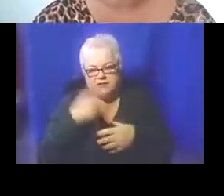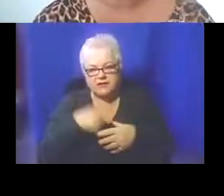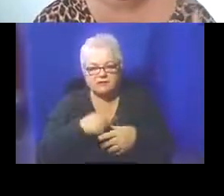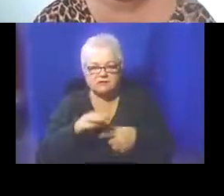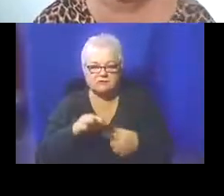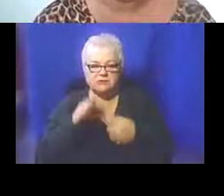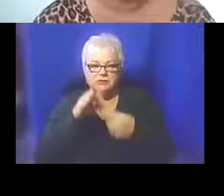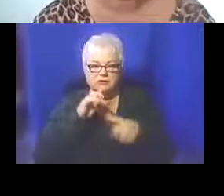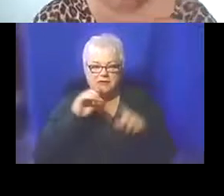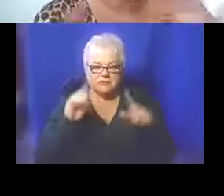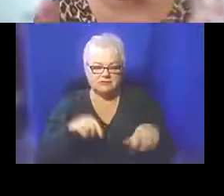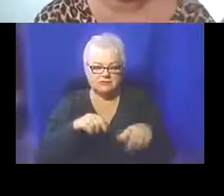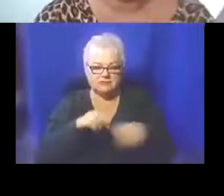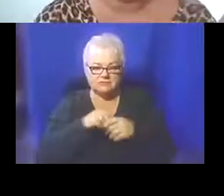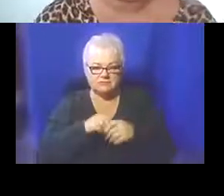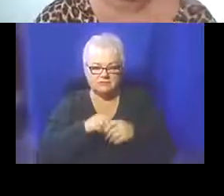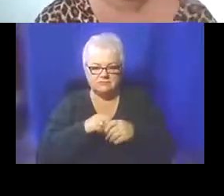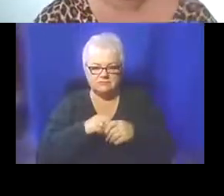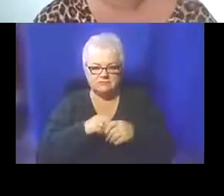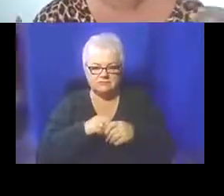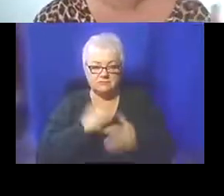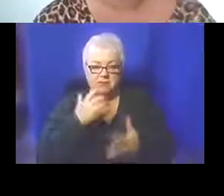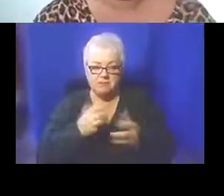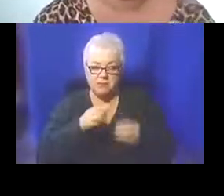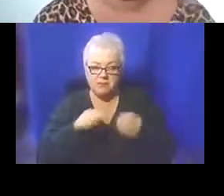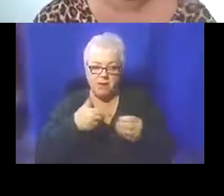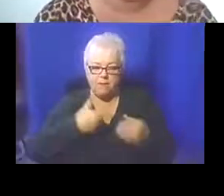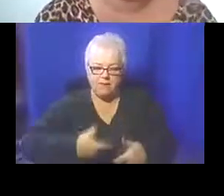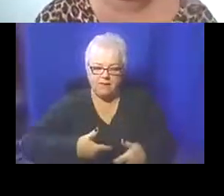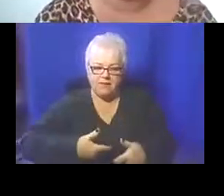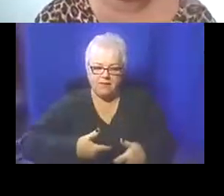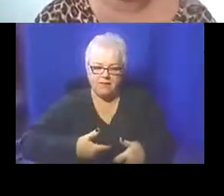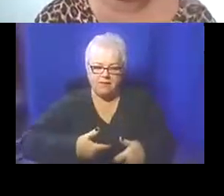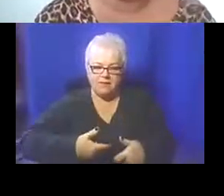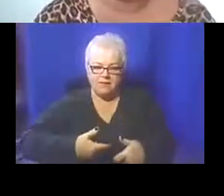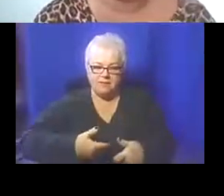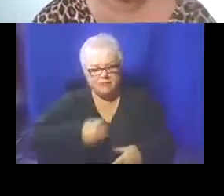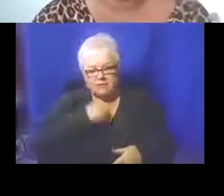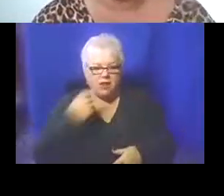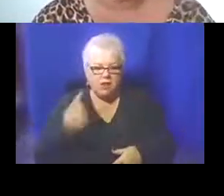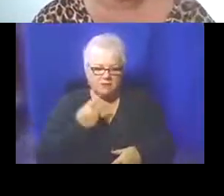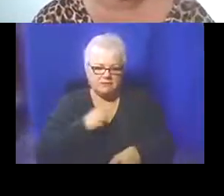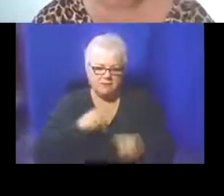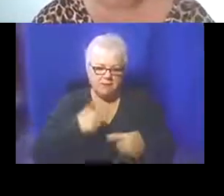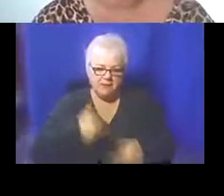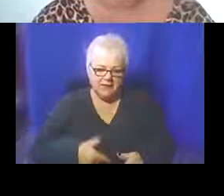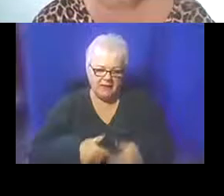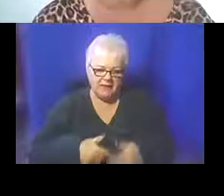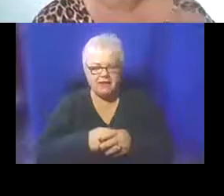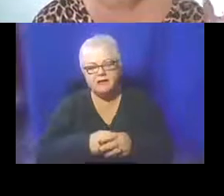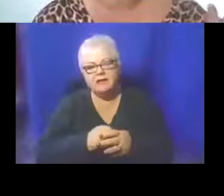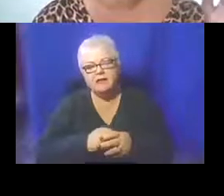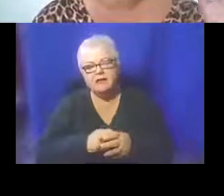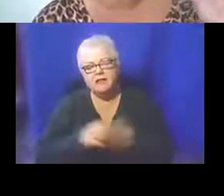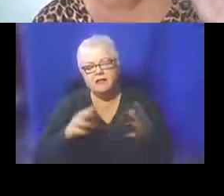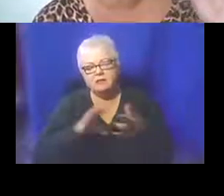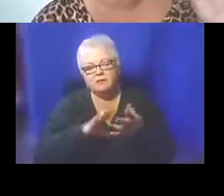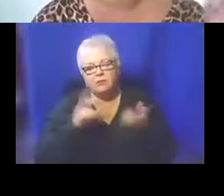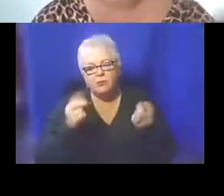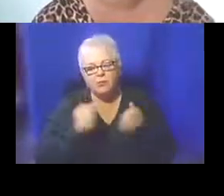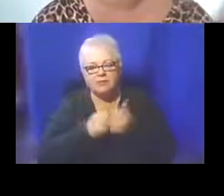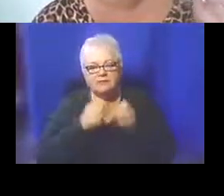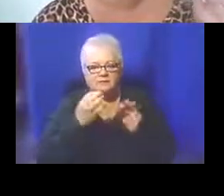reactions aren't necessarily, like, it might be about me, but it's not really about me. a lot of it has to do with